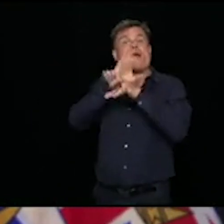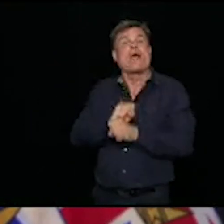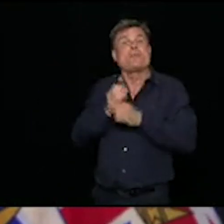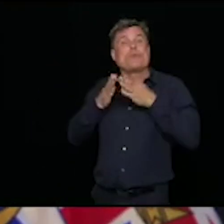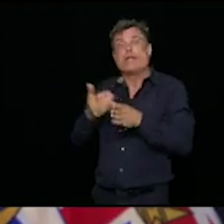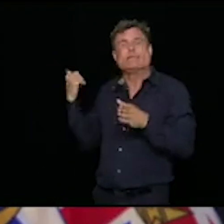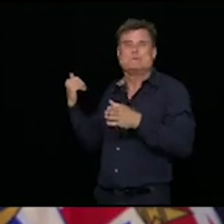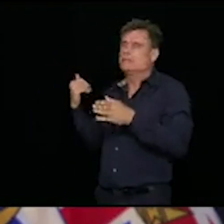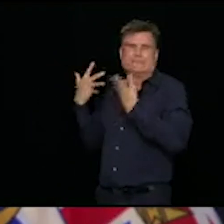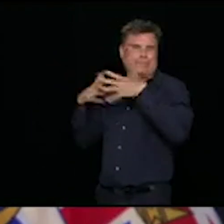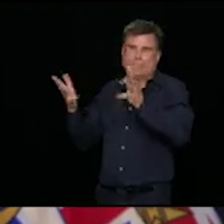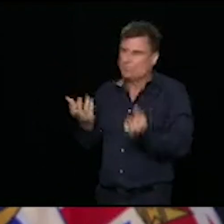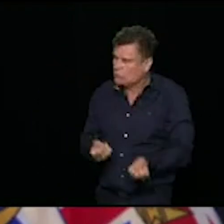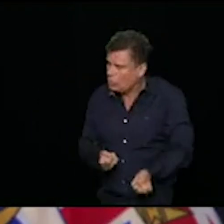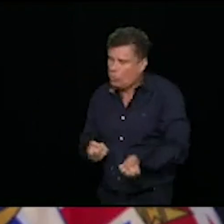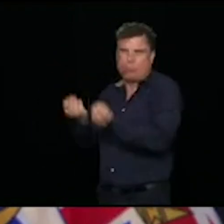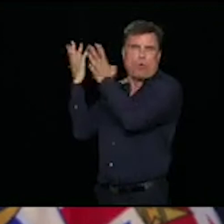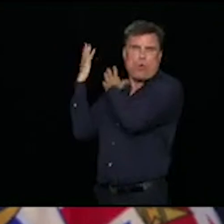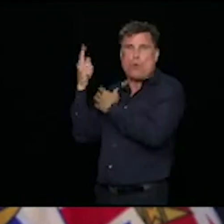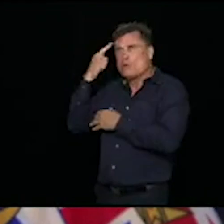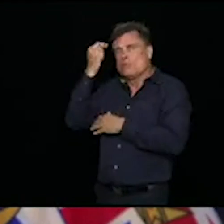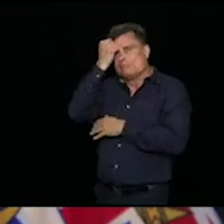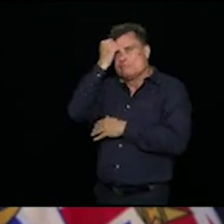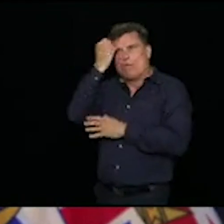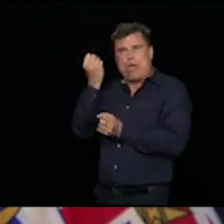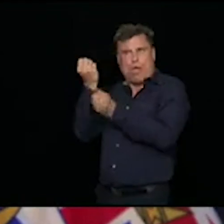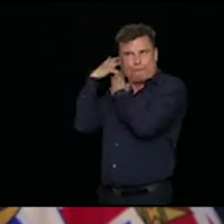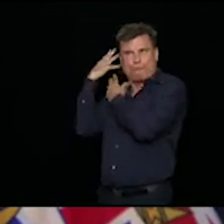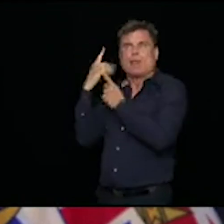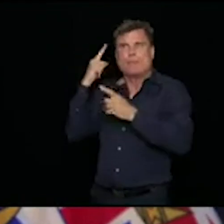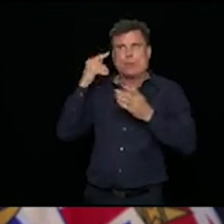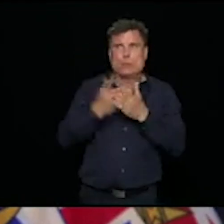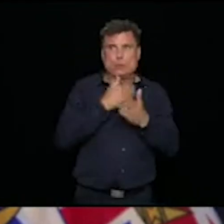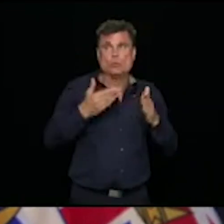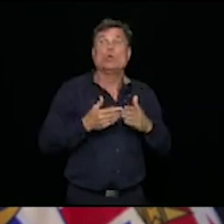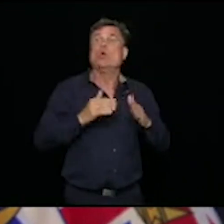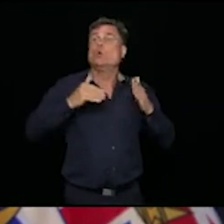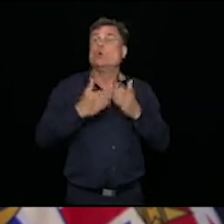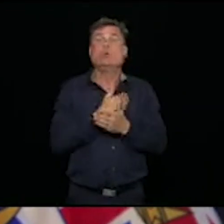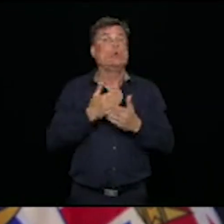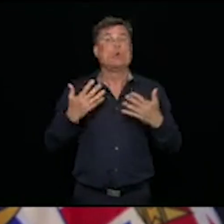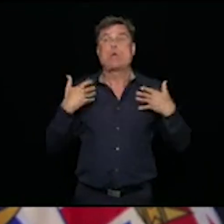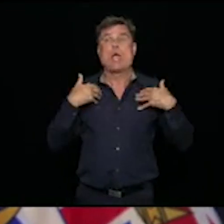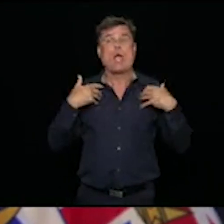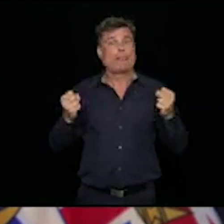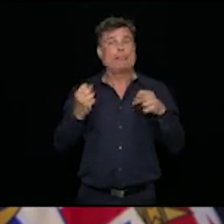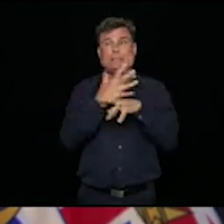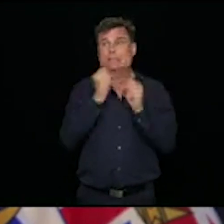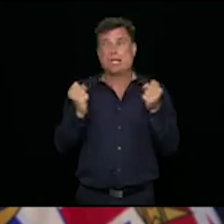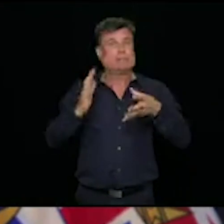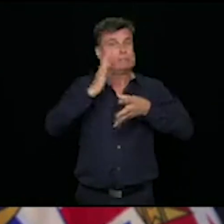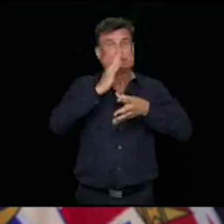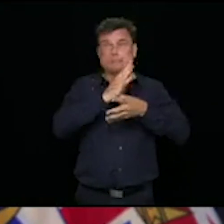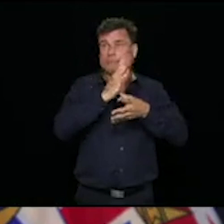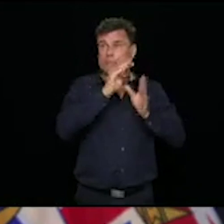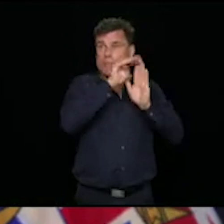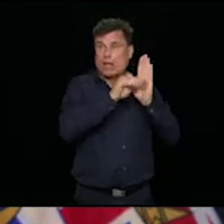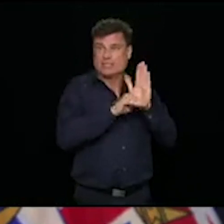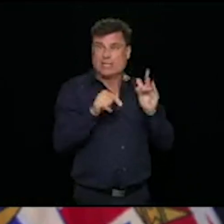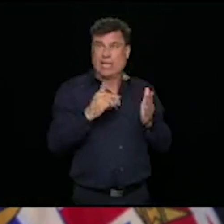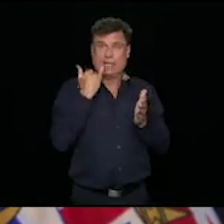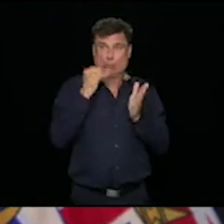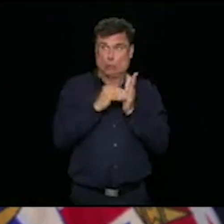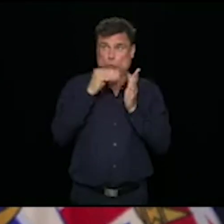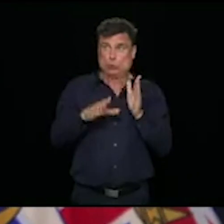again, and think about different ways of being in the school. And I think one of the things that's in the health and safety guidelines is that if